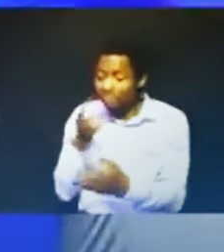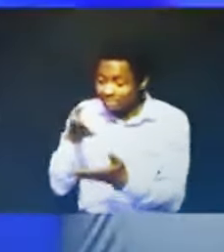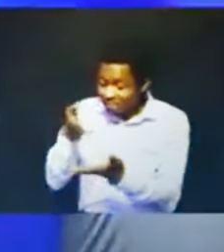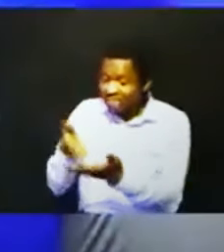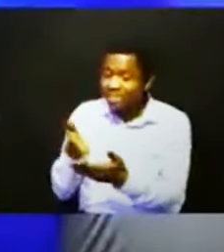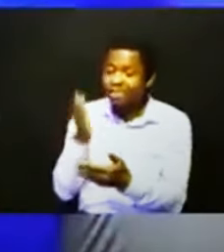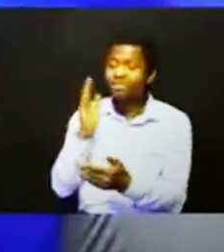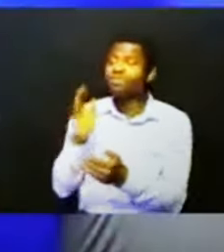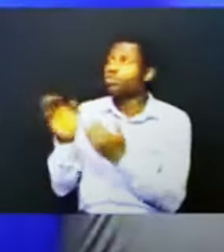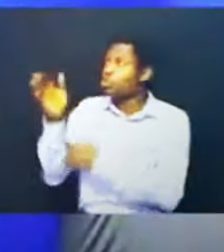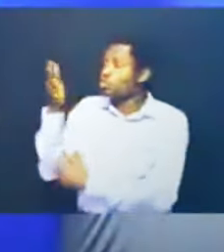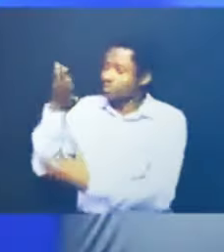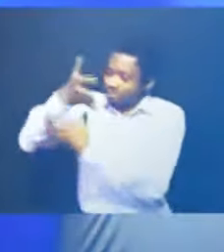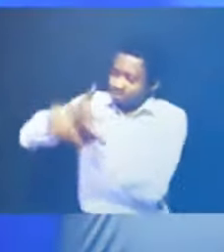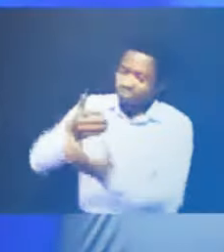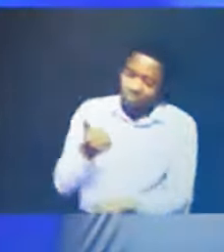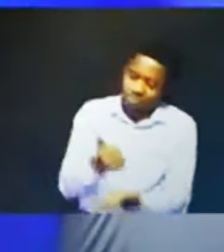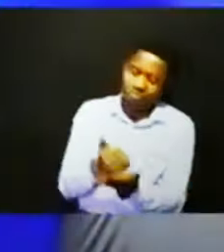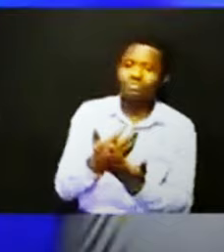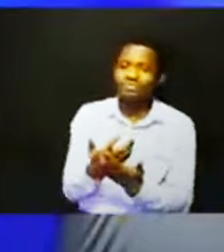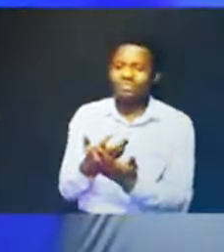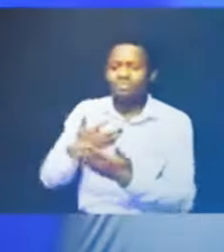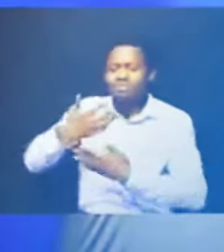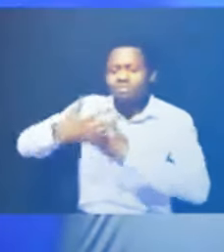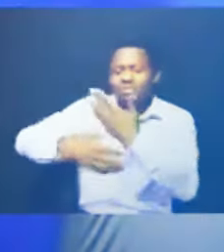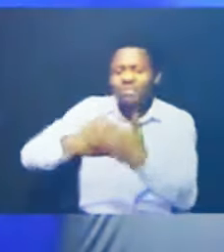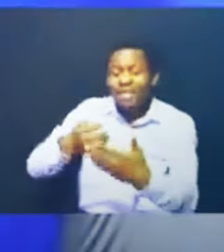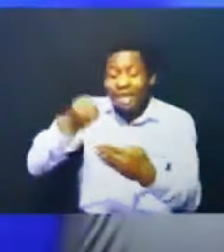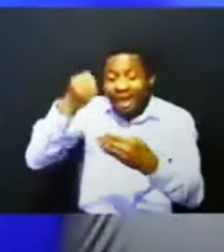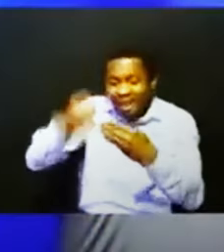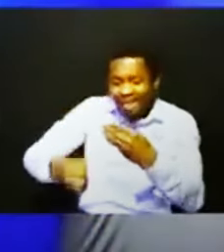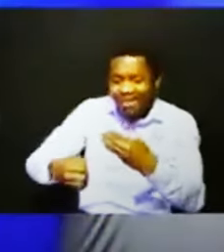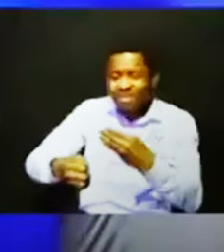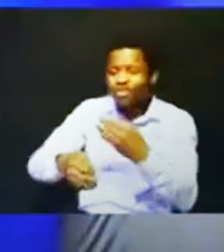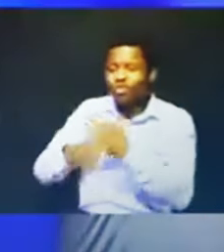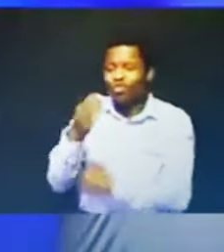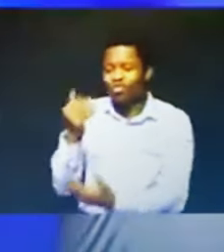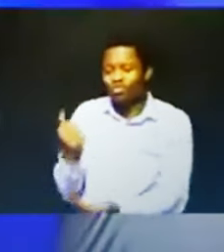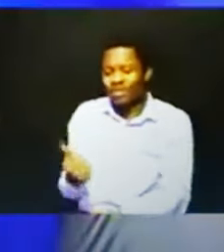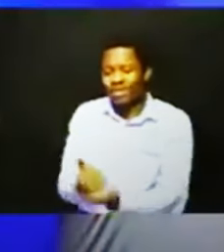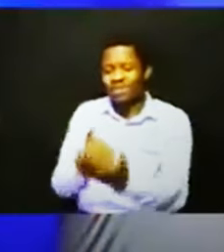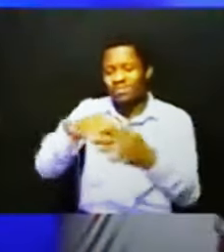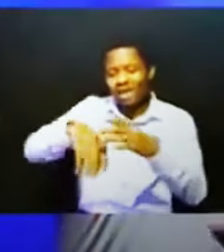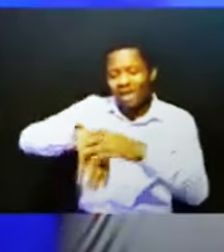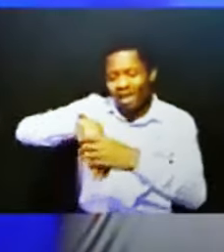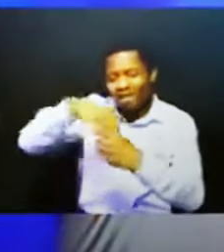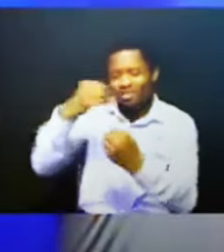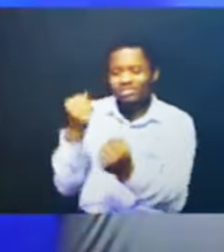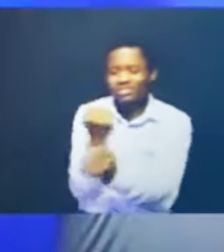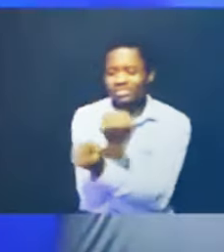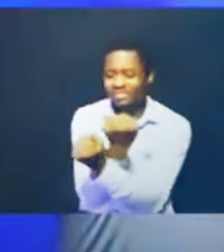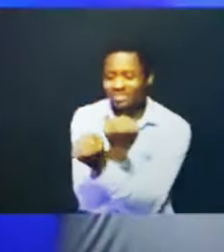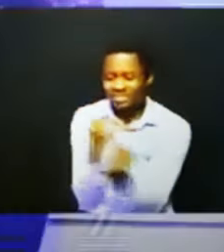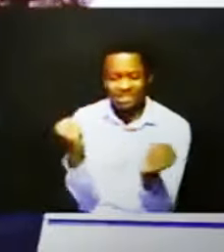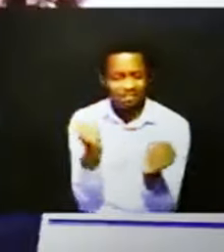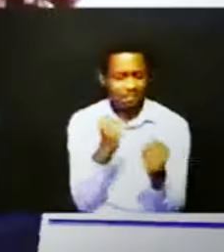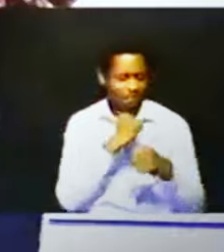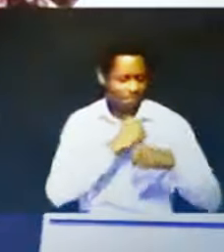end of the day, he will bring you out safe and secure.